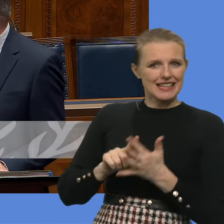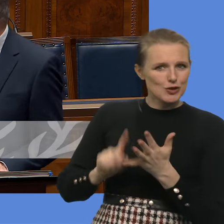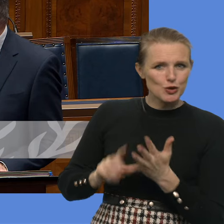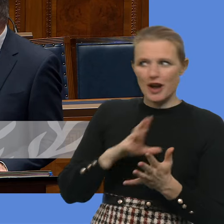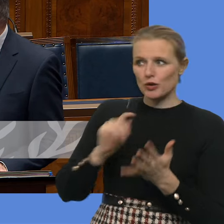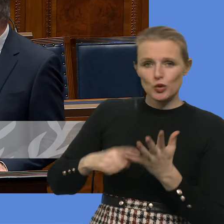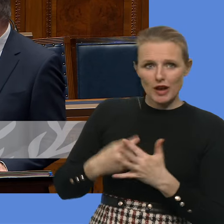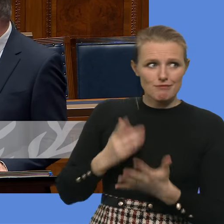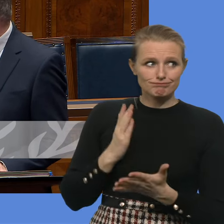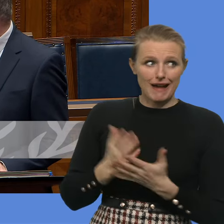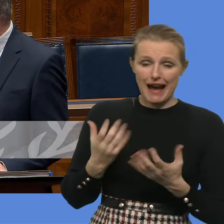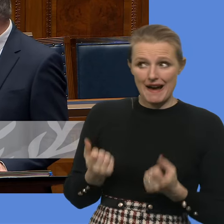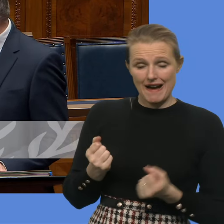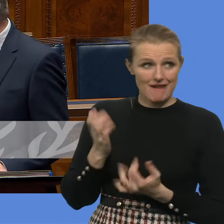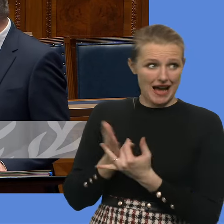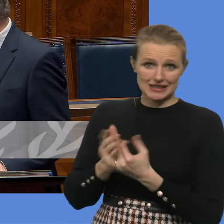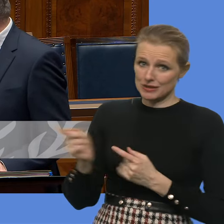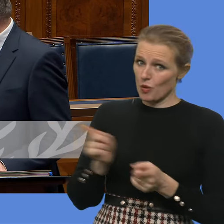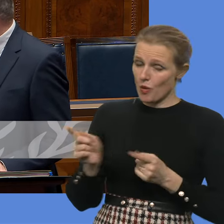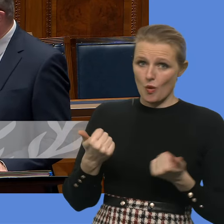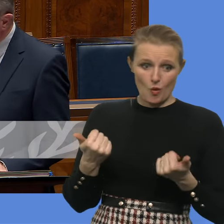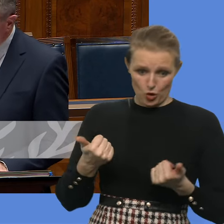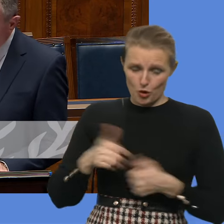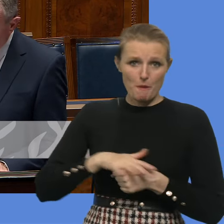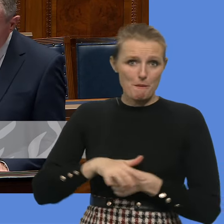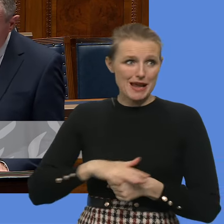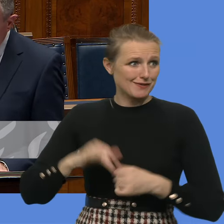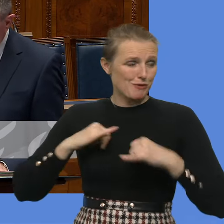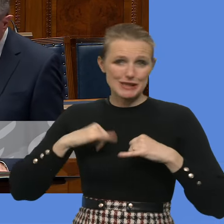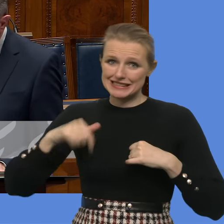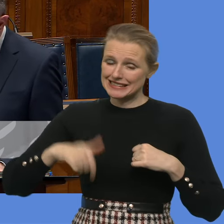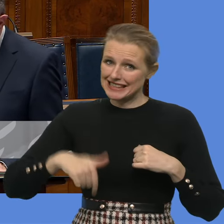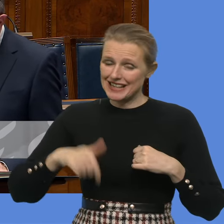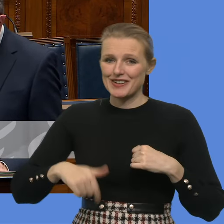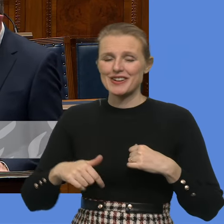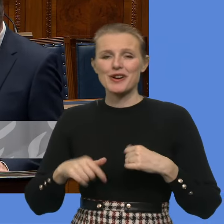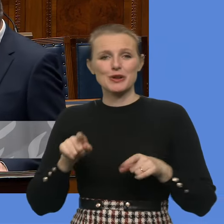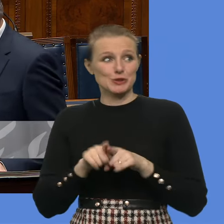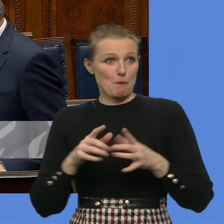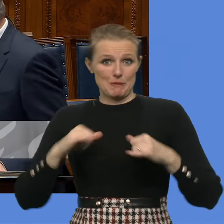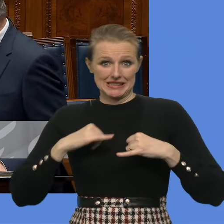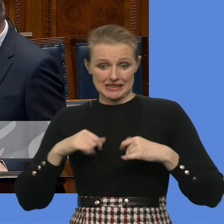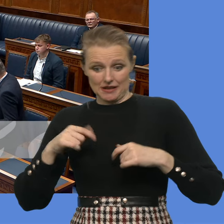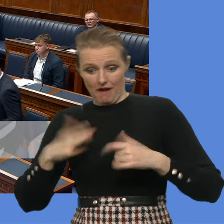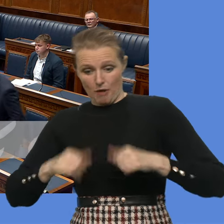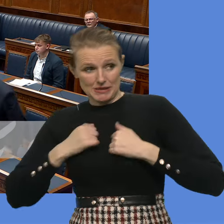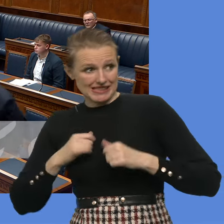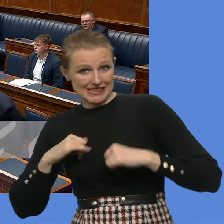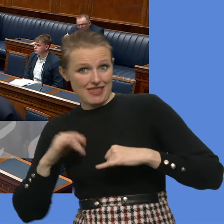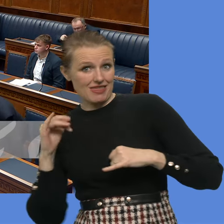of certainty, and the potential for people getting involved not only in doing business in the States but also bringing business from there to here. Thank